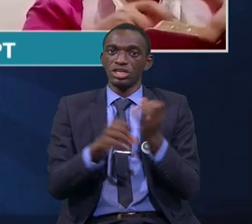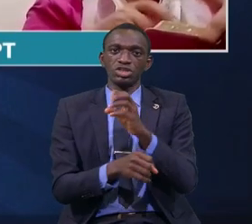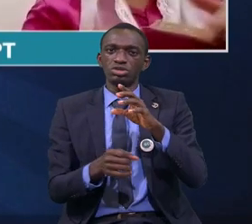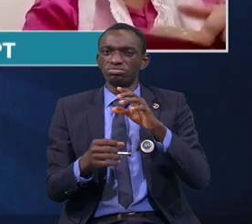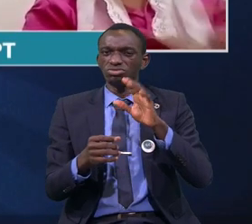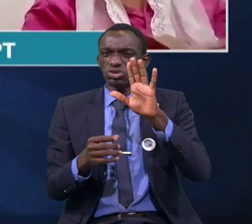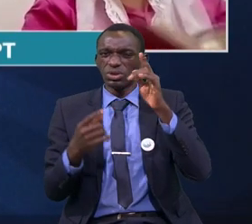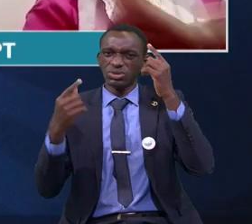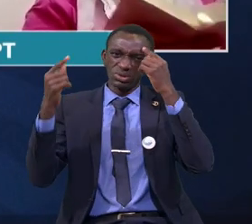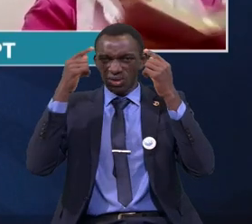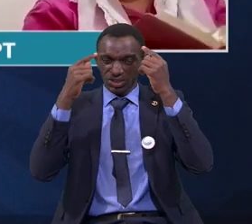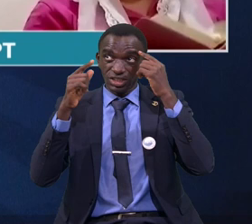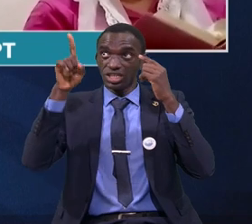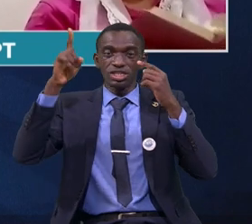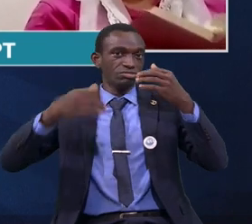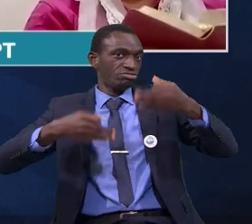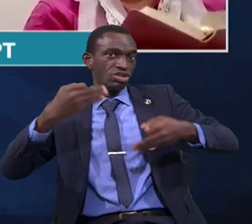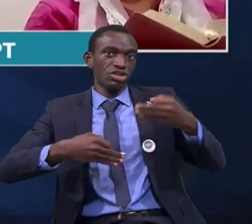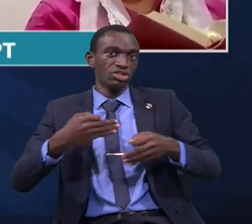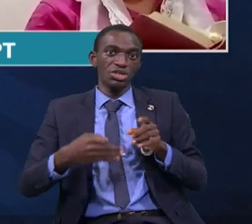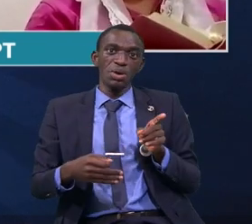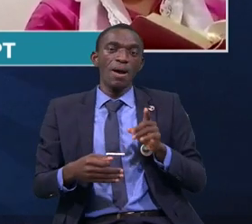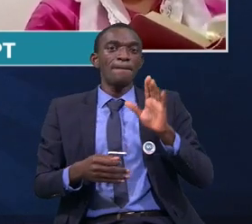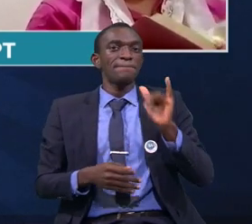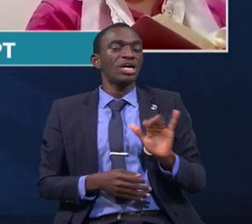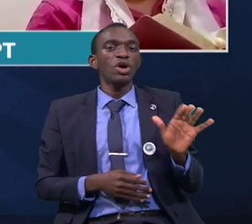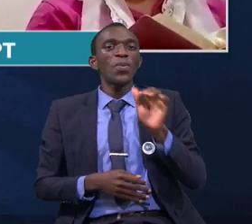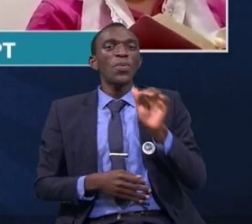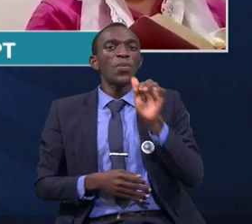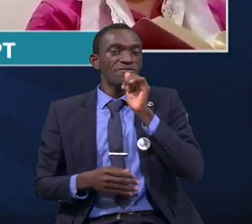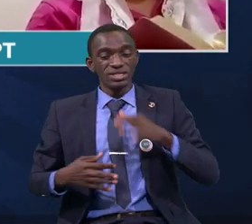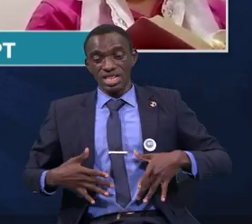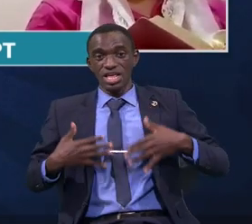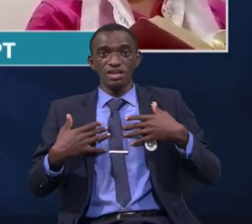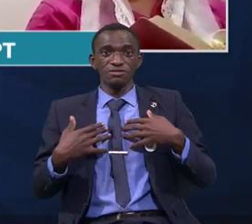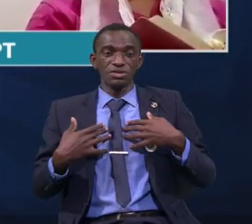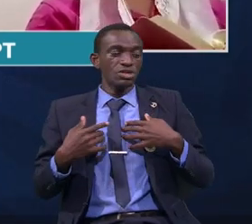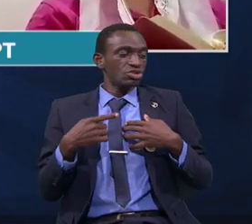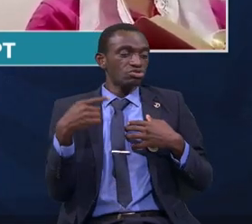your inward life, by your private life, you'll have to say, woe is me.